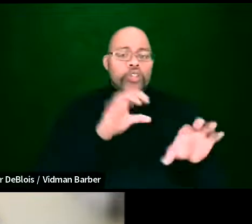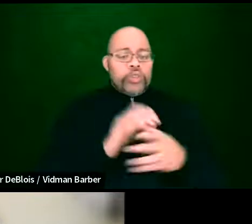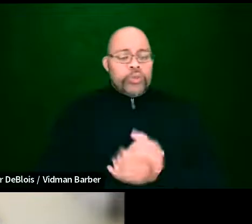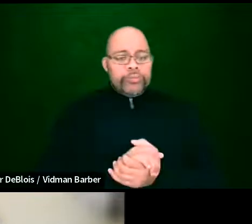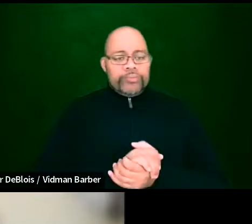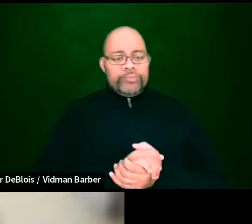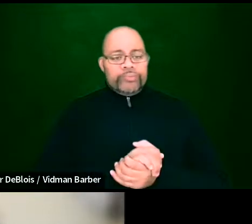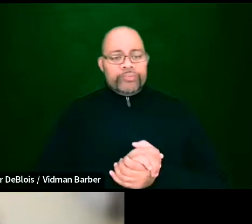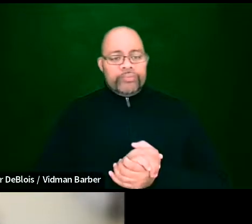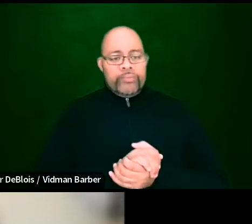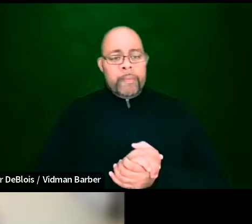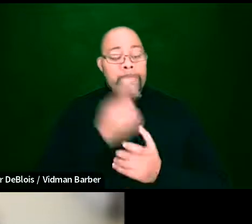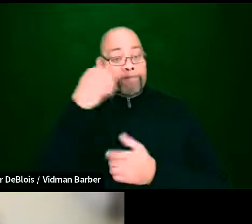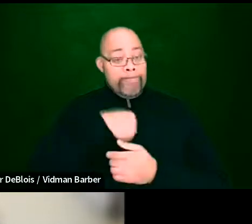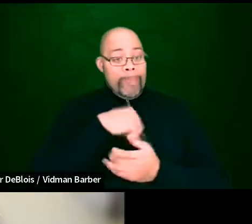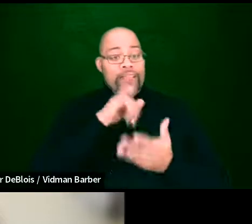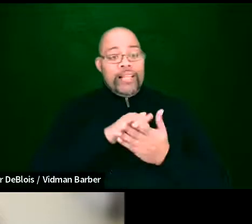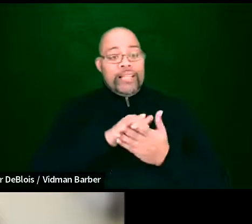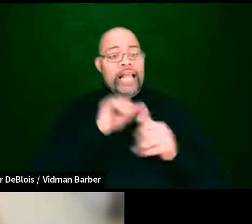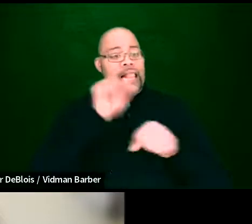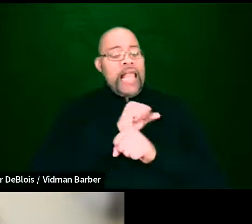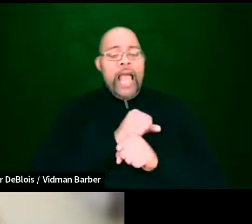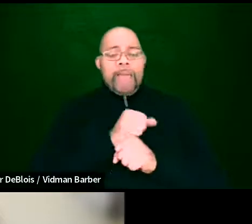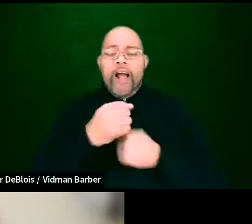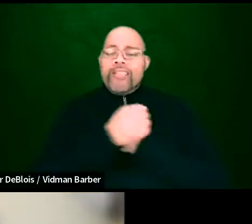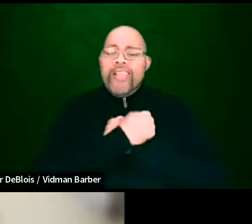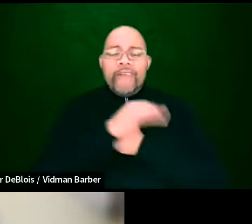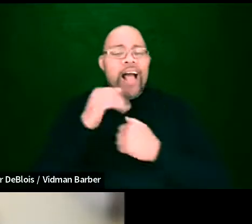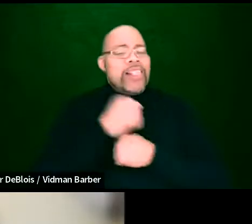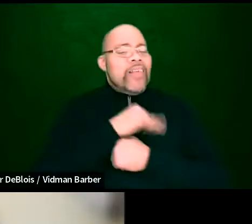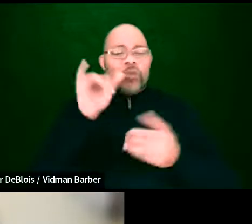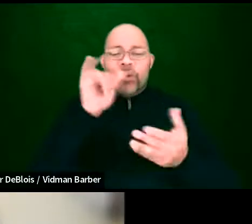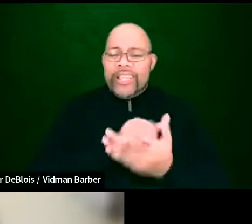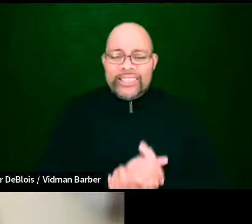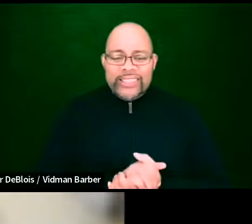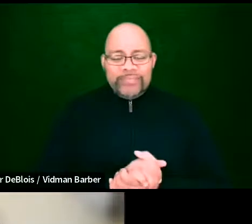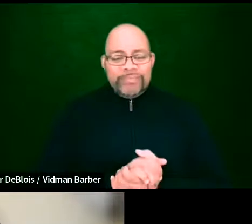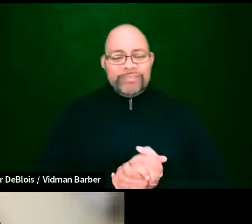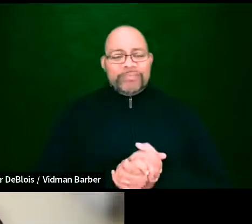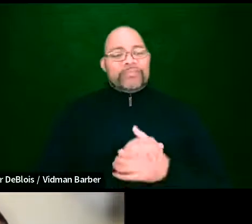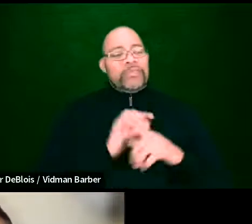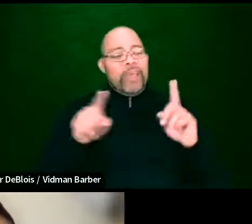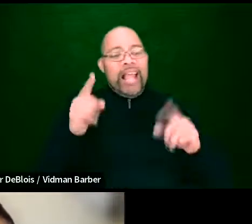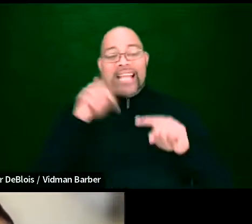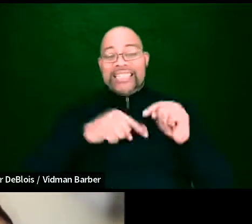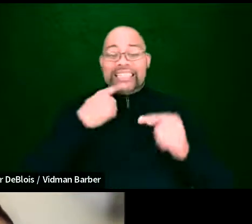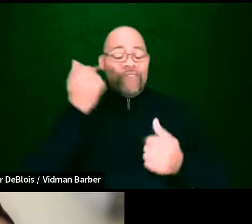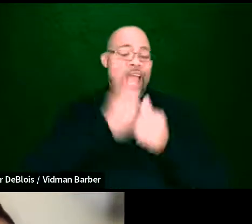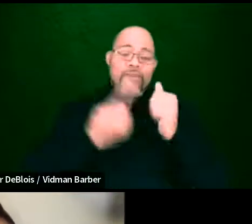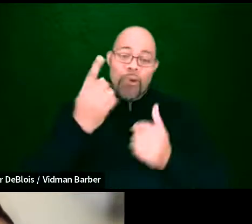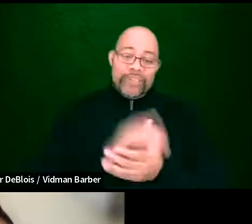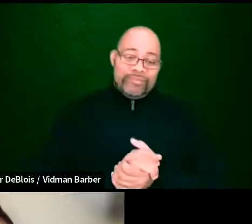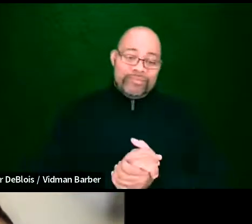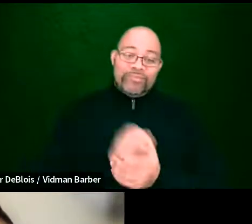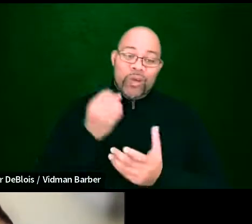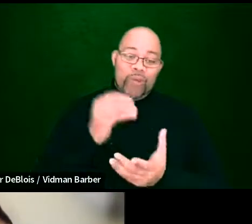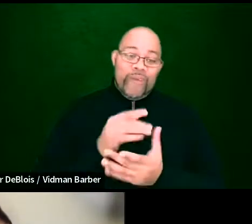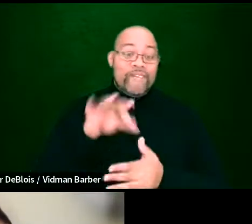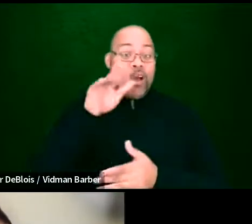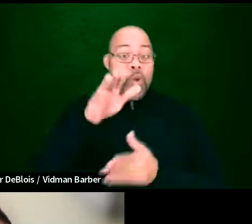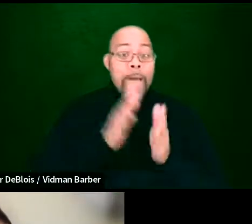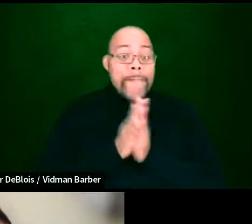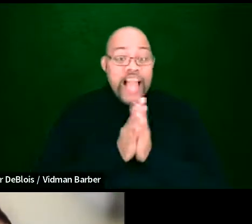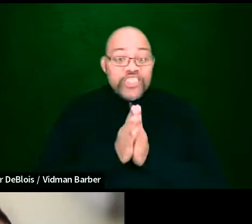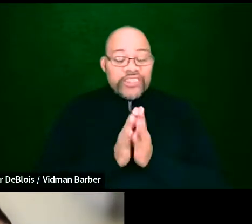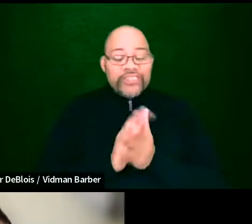do. For me, this is a labor of love. I love doing this, but can't say the same for everyone. So find your